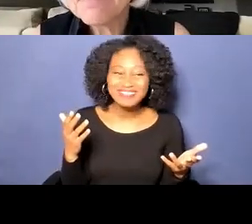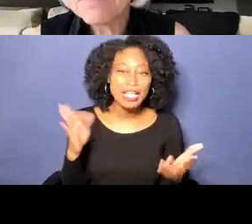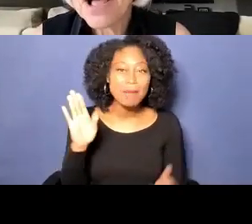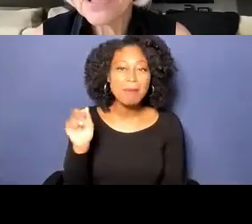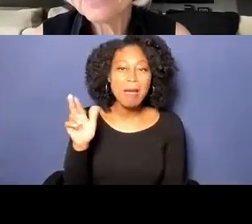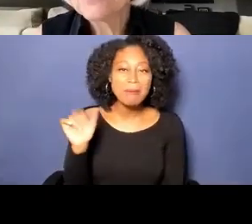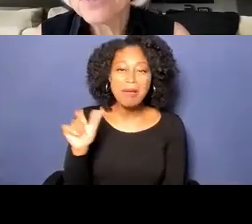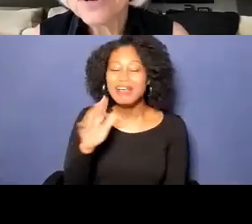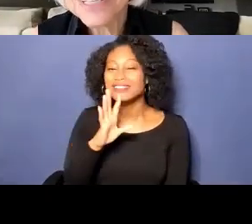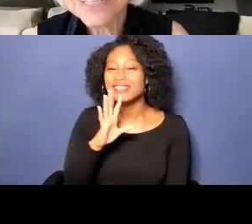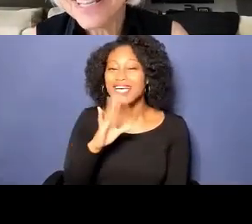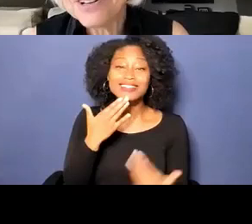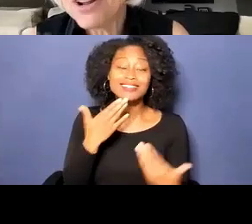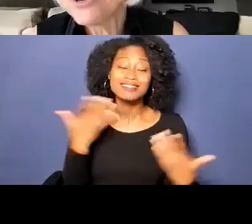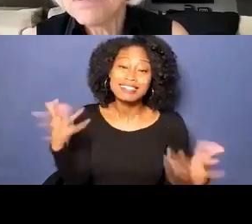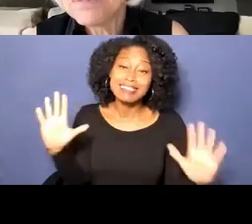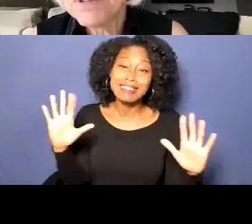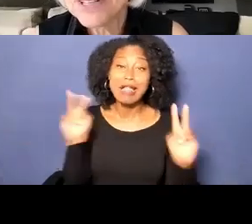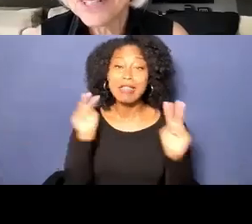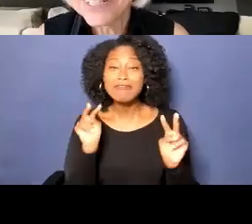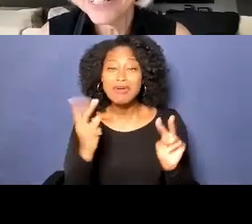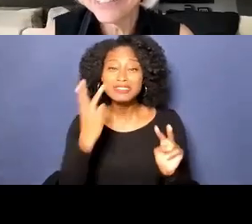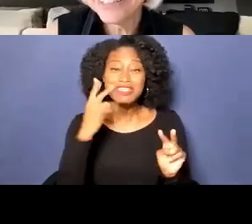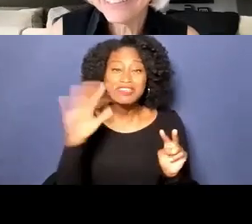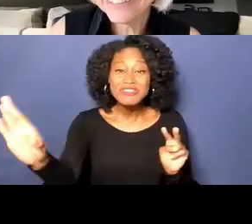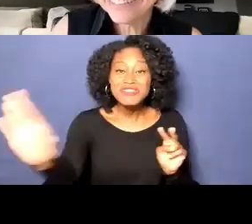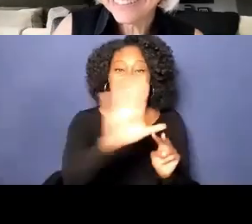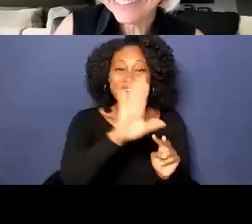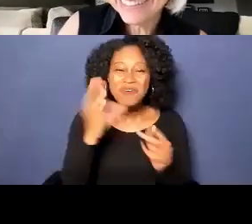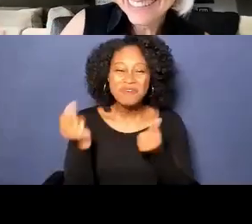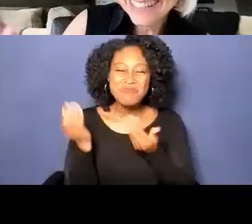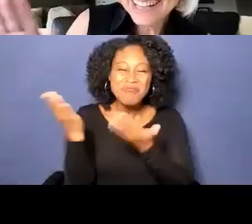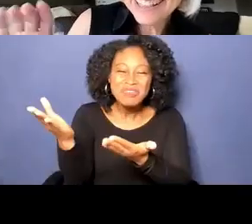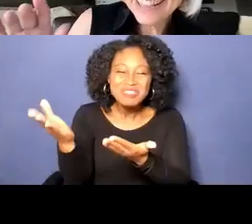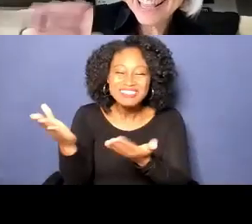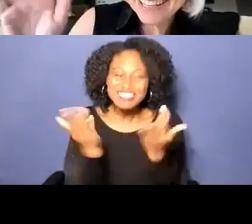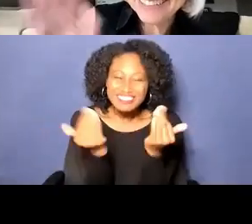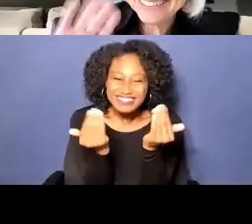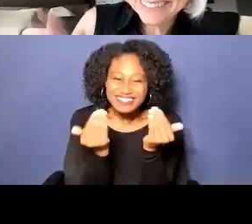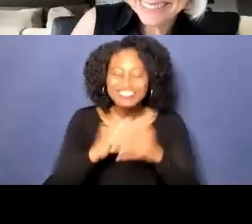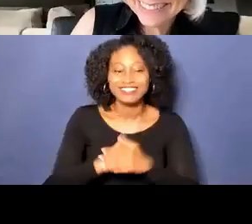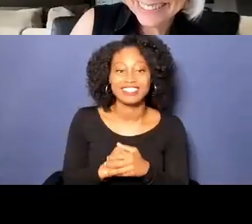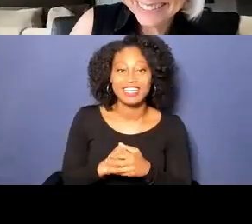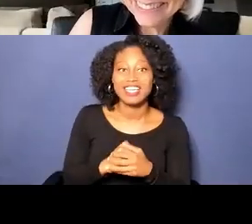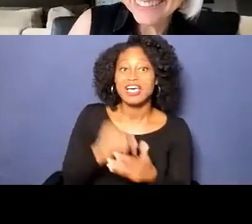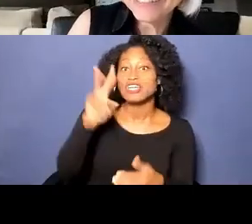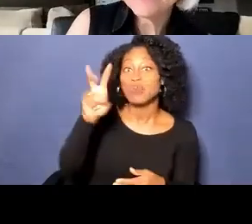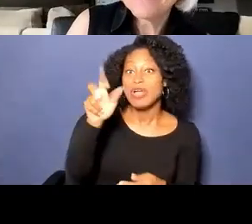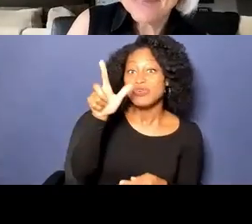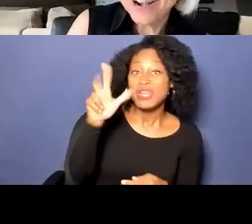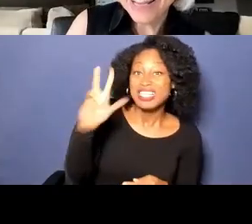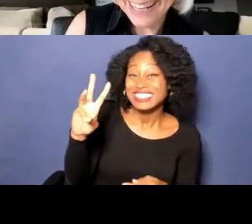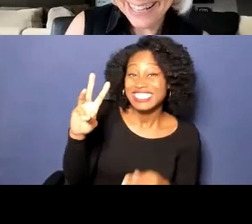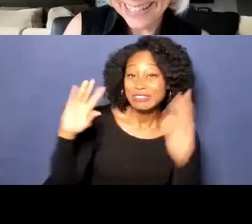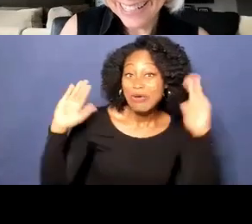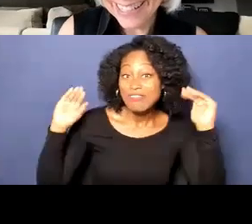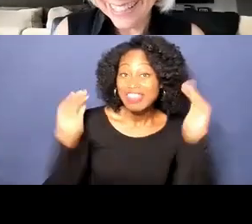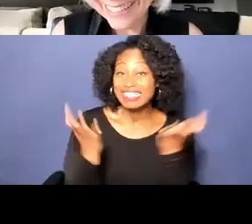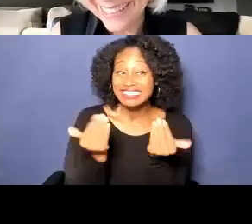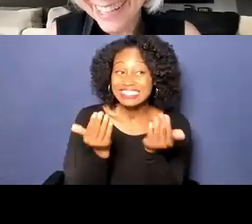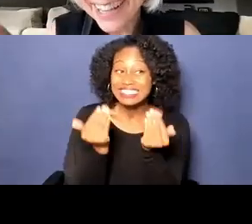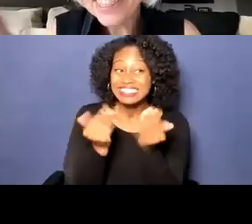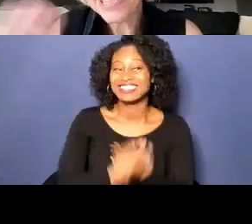except I look forward to seeing all your proposals. Right. Well, 226 of them, right?